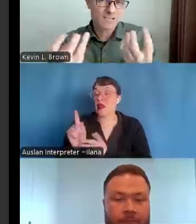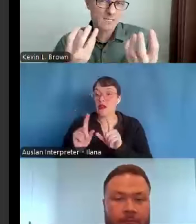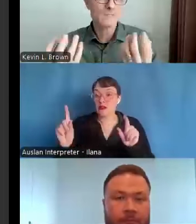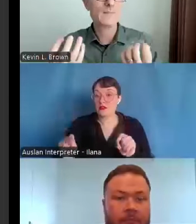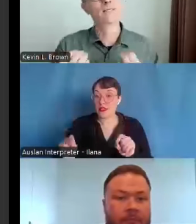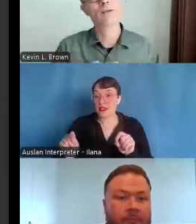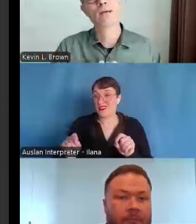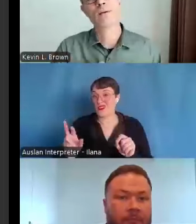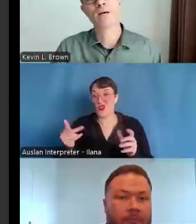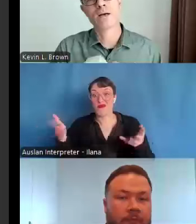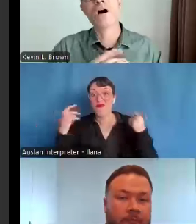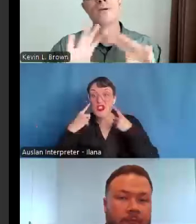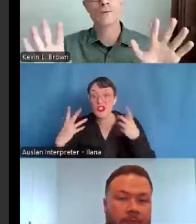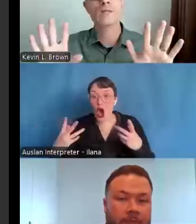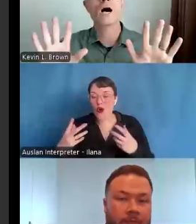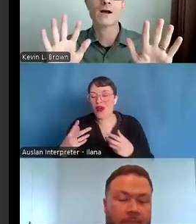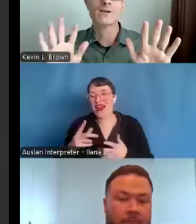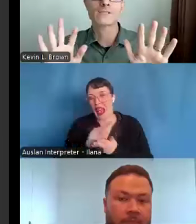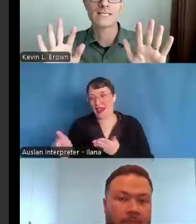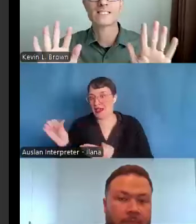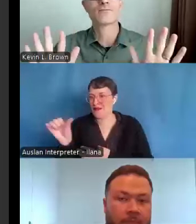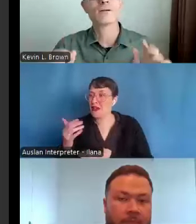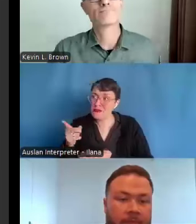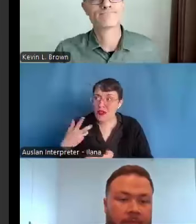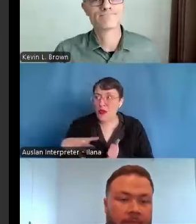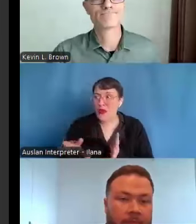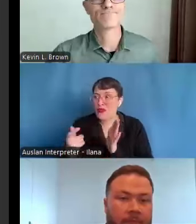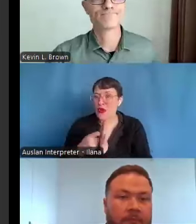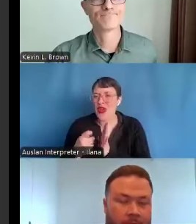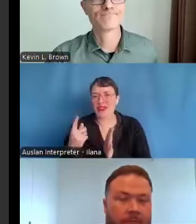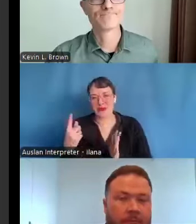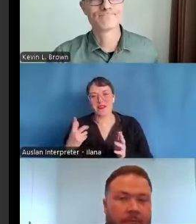can sometimes be the same, but often with nonprofits, it's different.